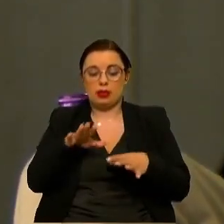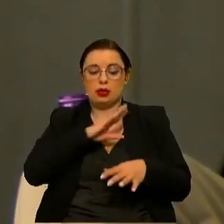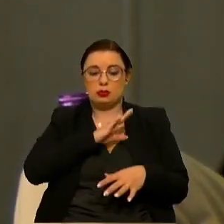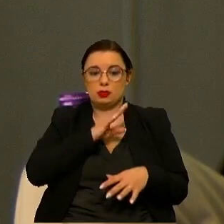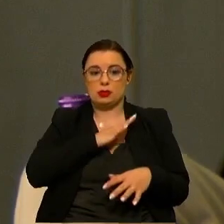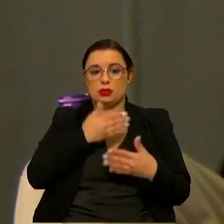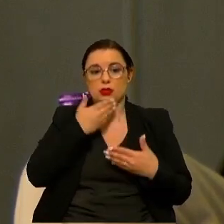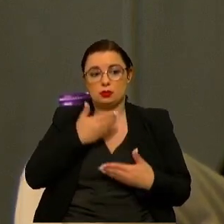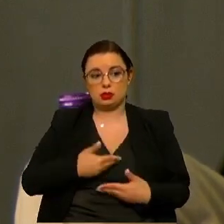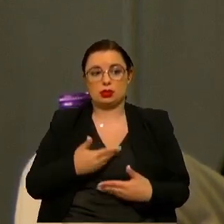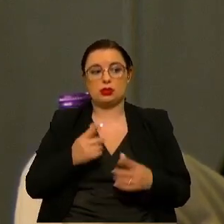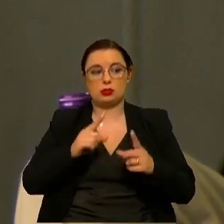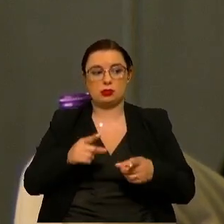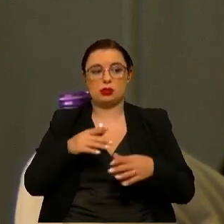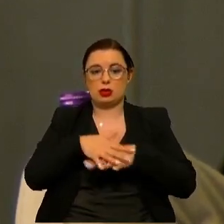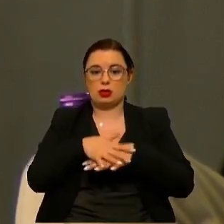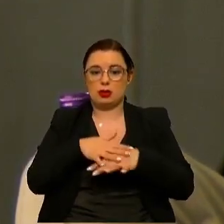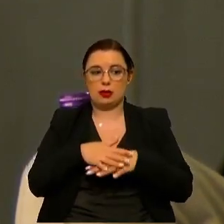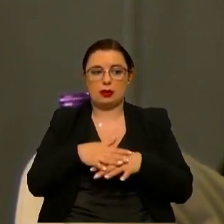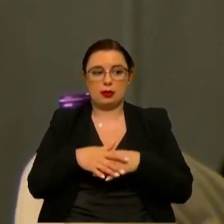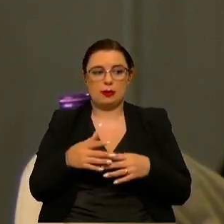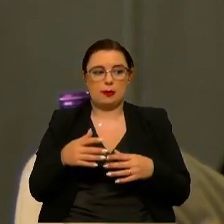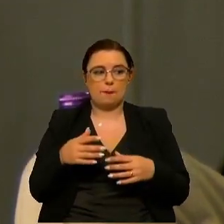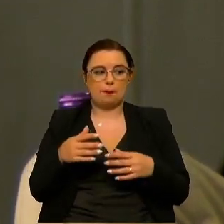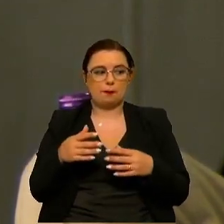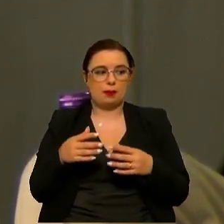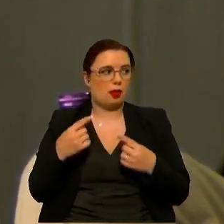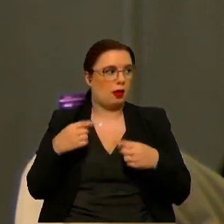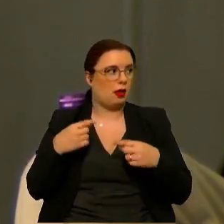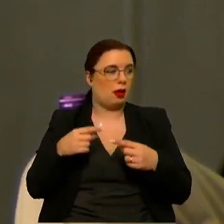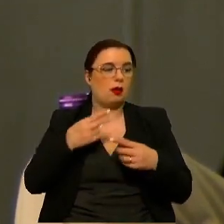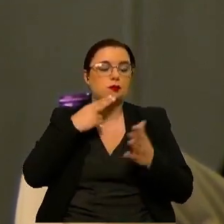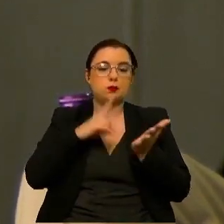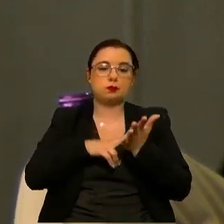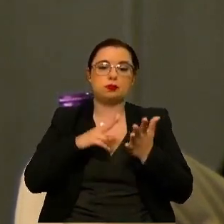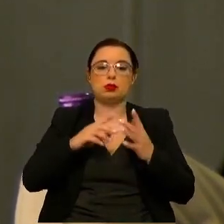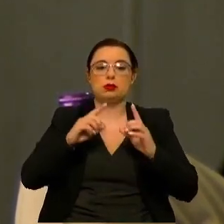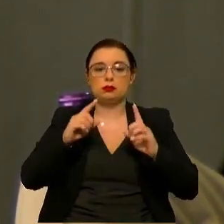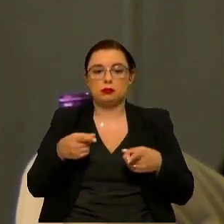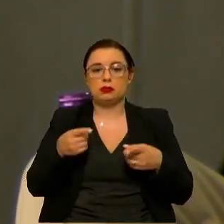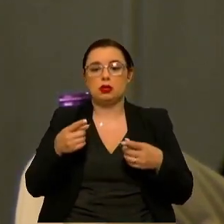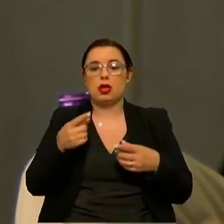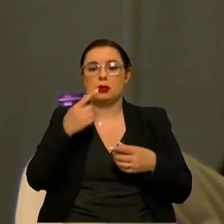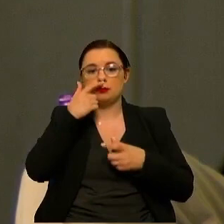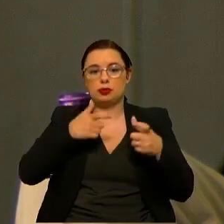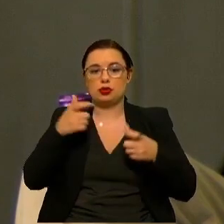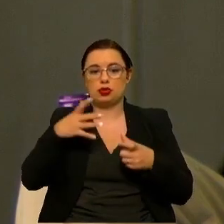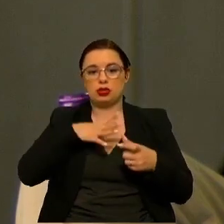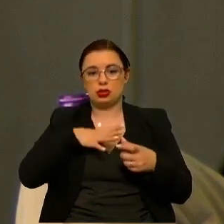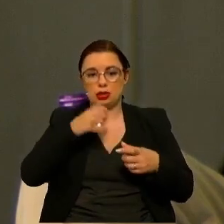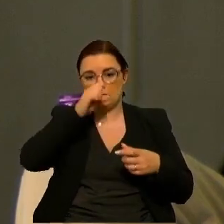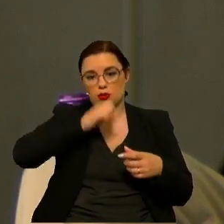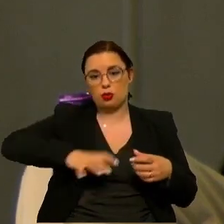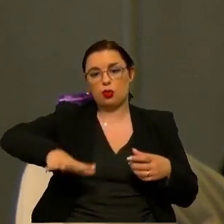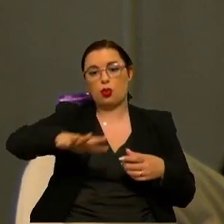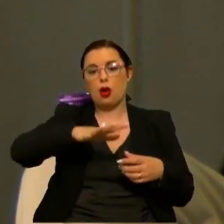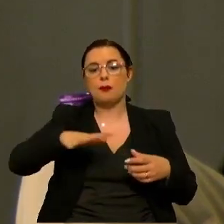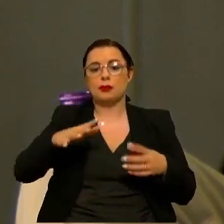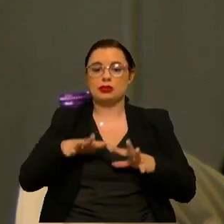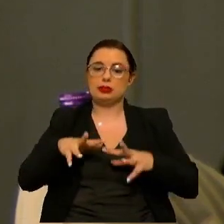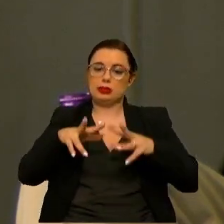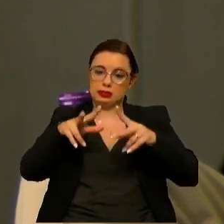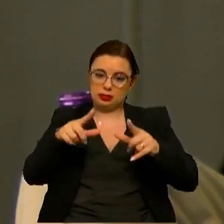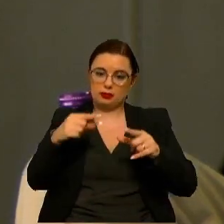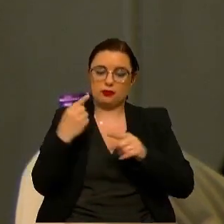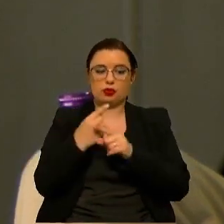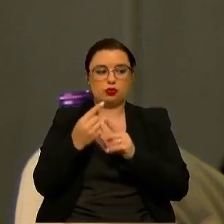as Telefonica, who decided to launch this network on the ground. If there is initiative and people want to put this